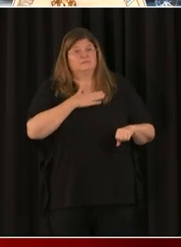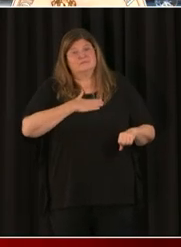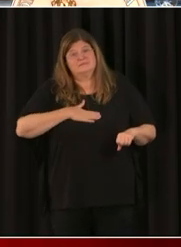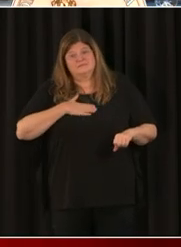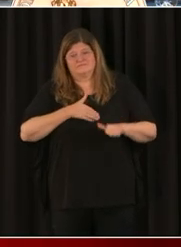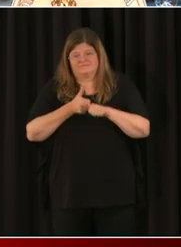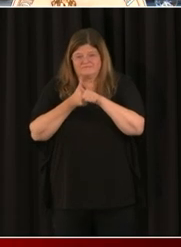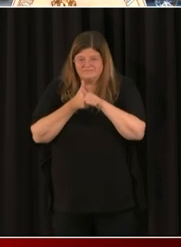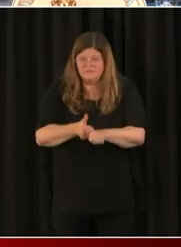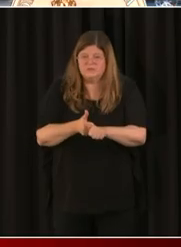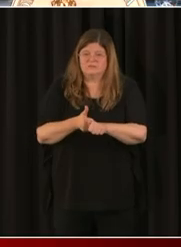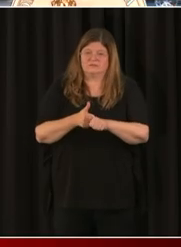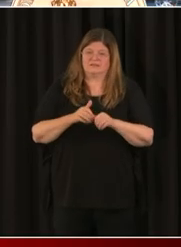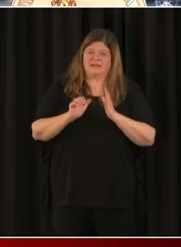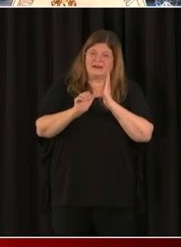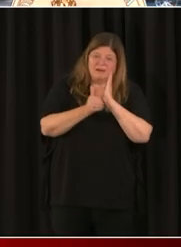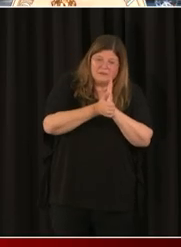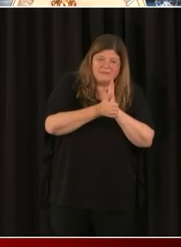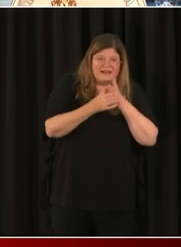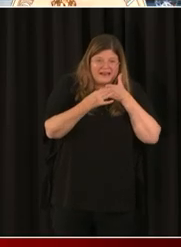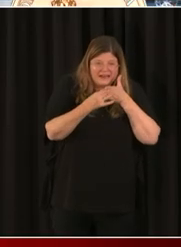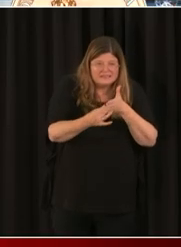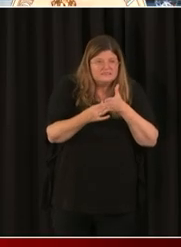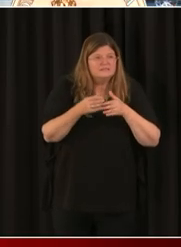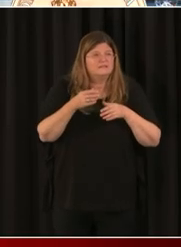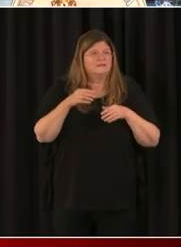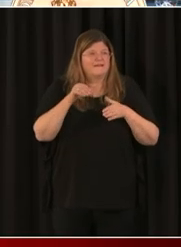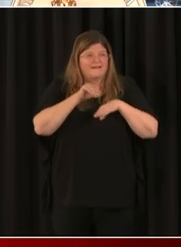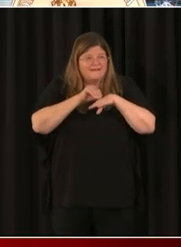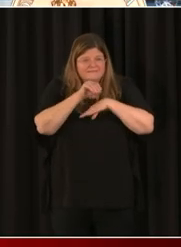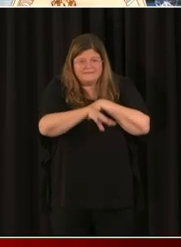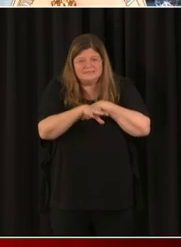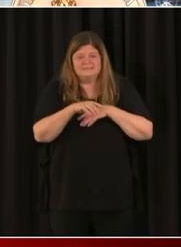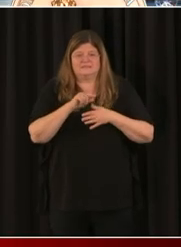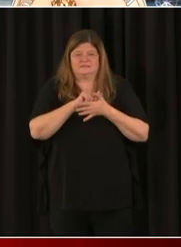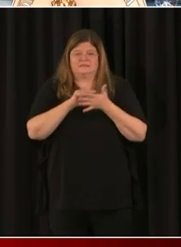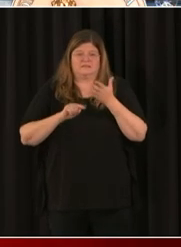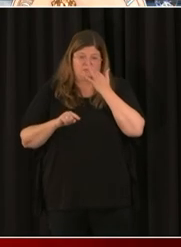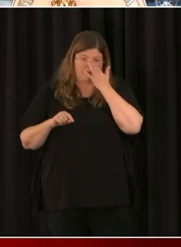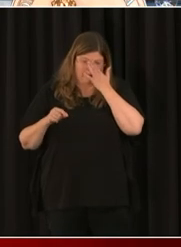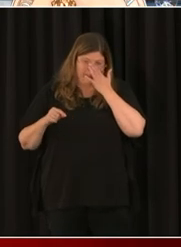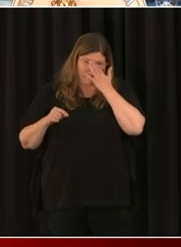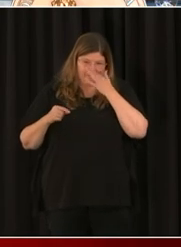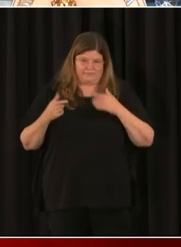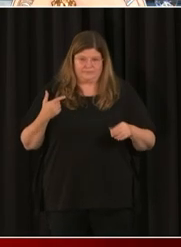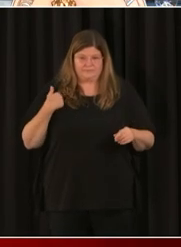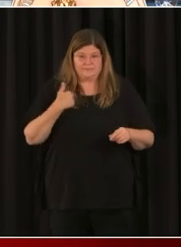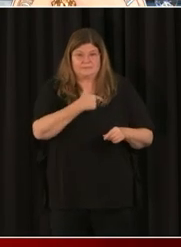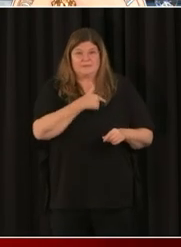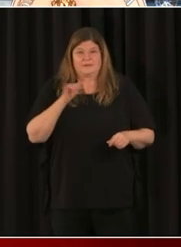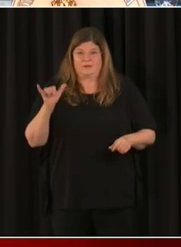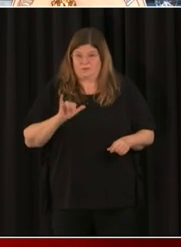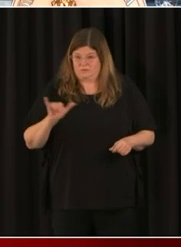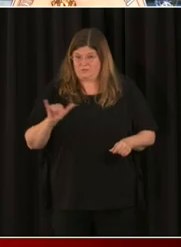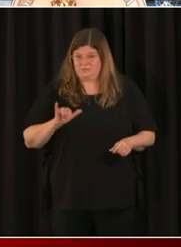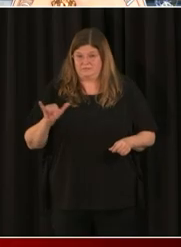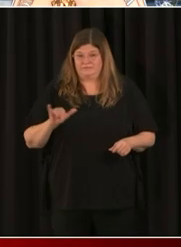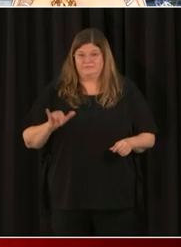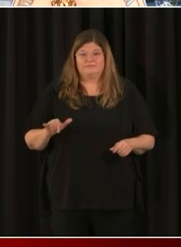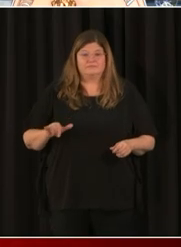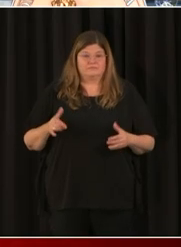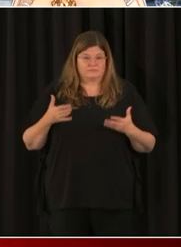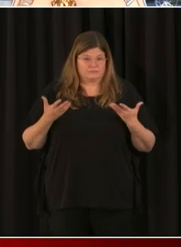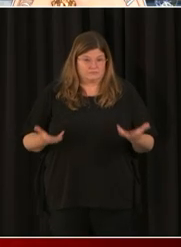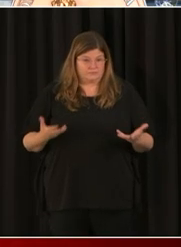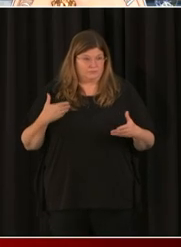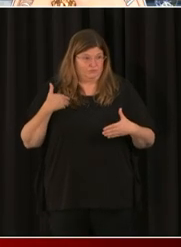DC Health's guidance and advice will continue to be important. We also are